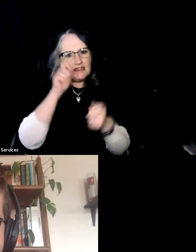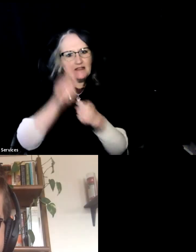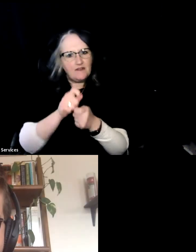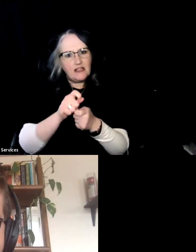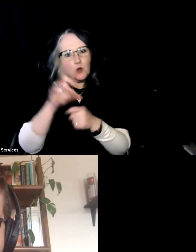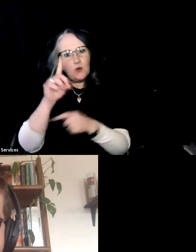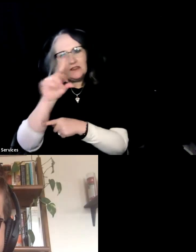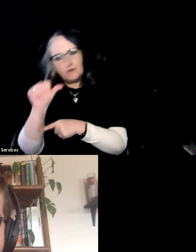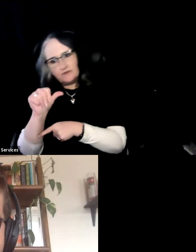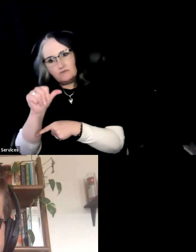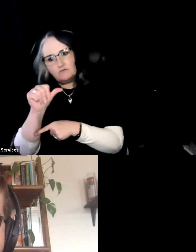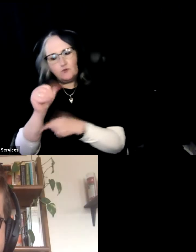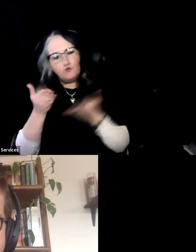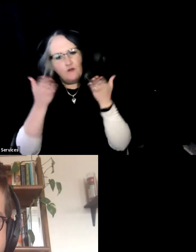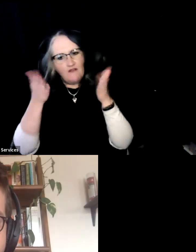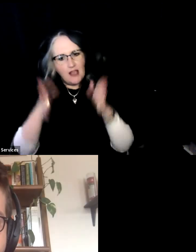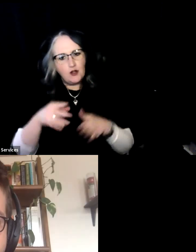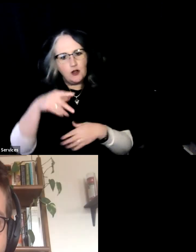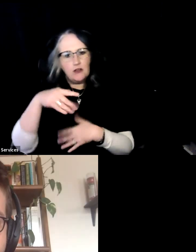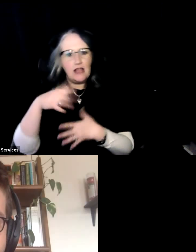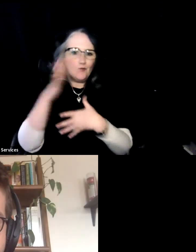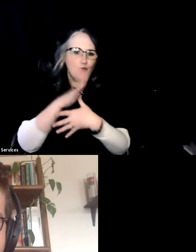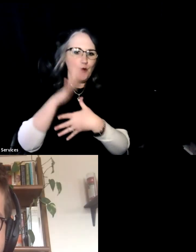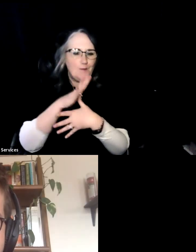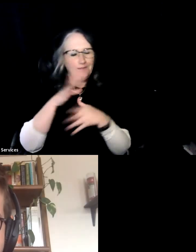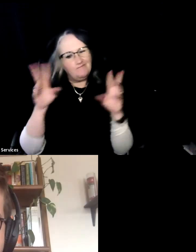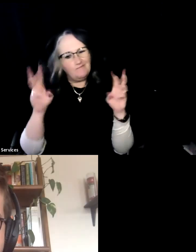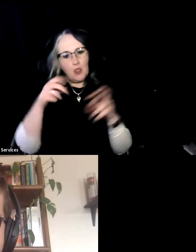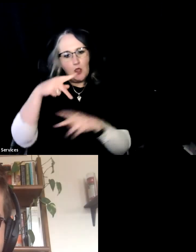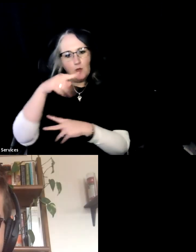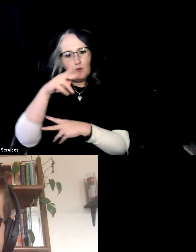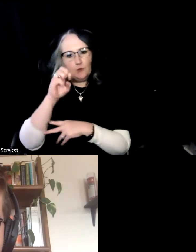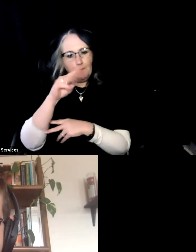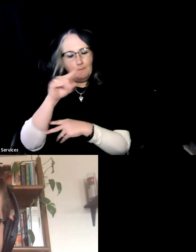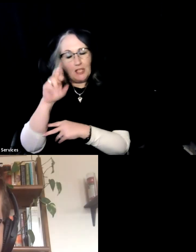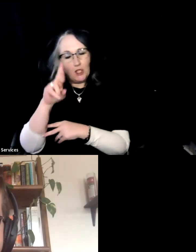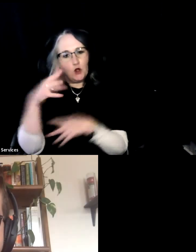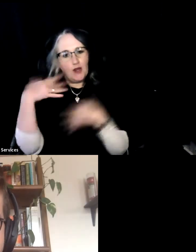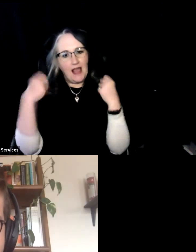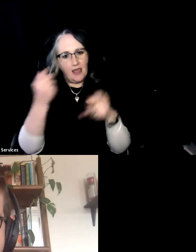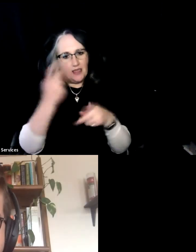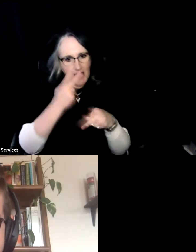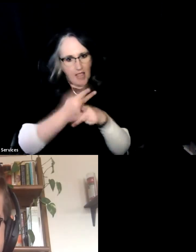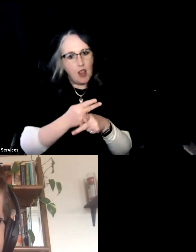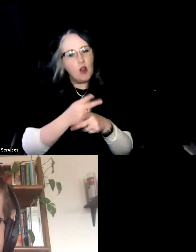Premier Healthcare or community-based organizations that serve the disability community.